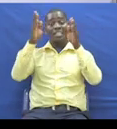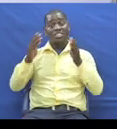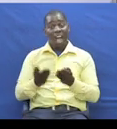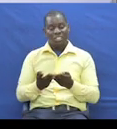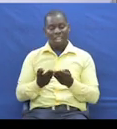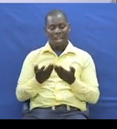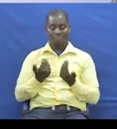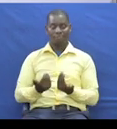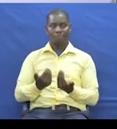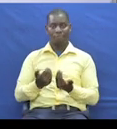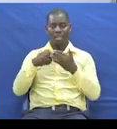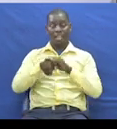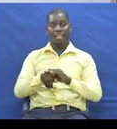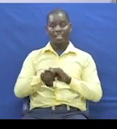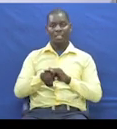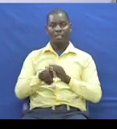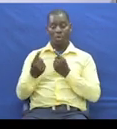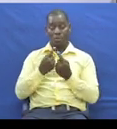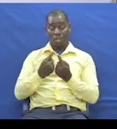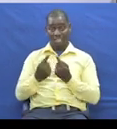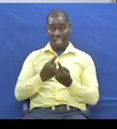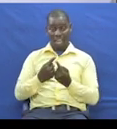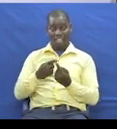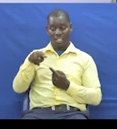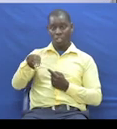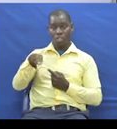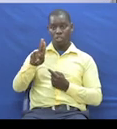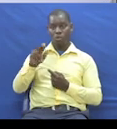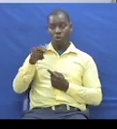going. Lastly, particle we have said is the neutron.